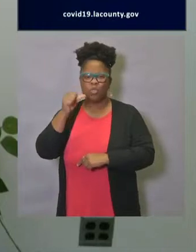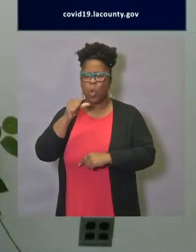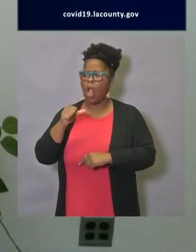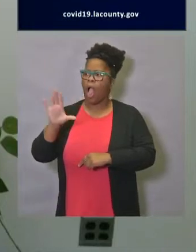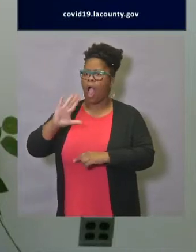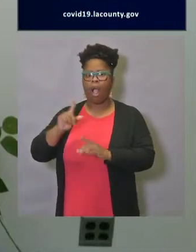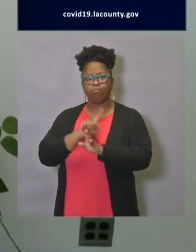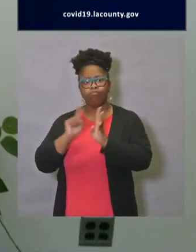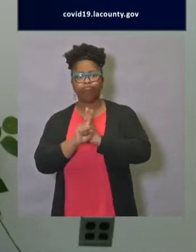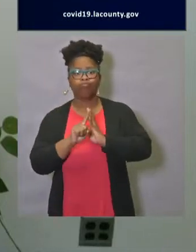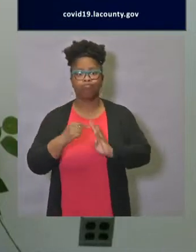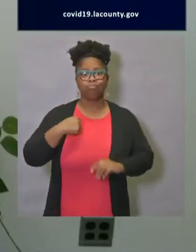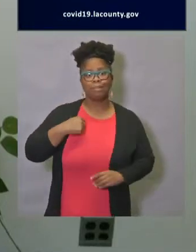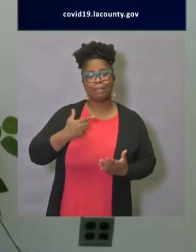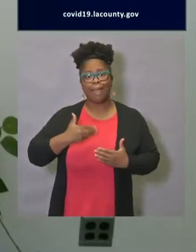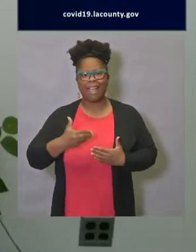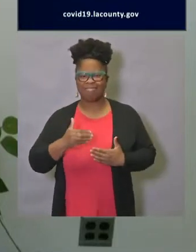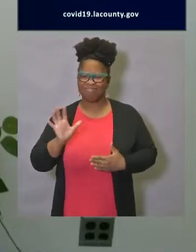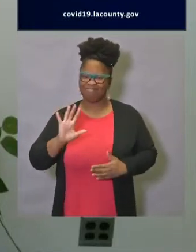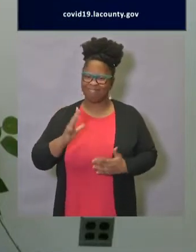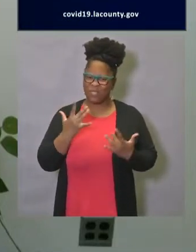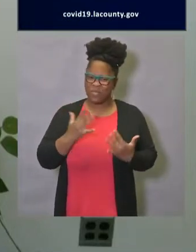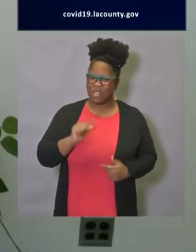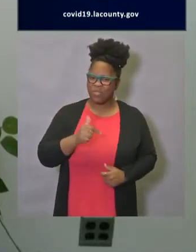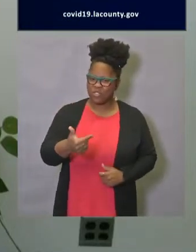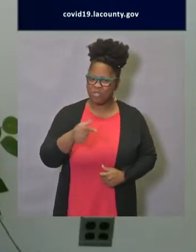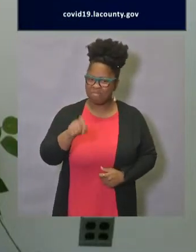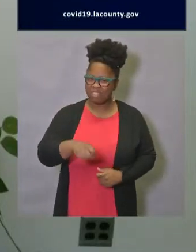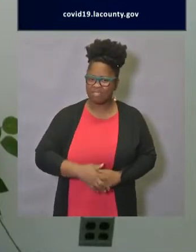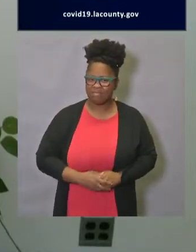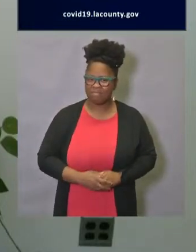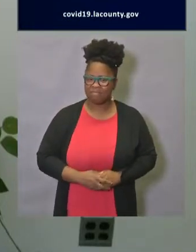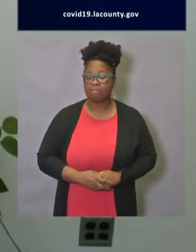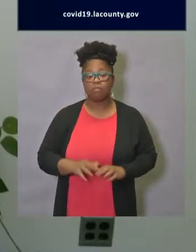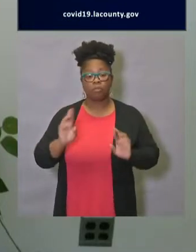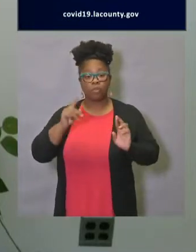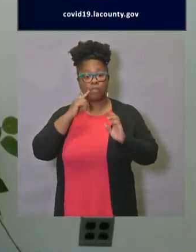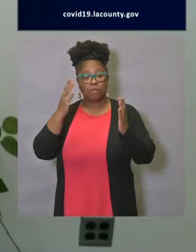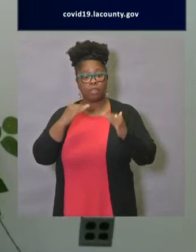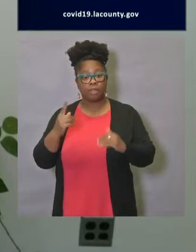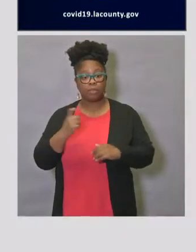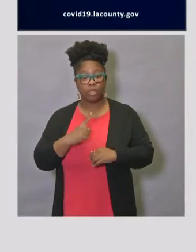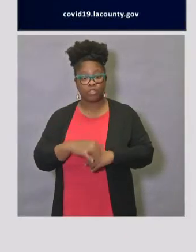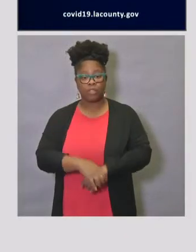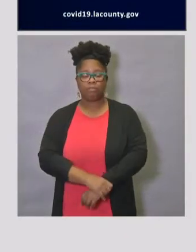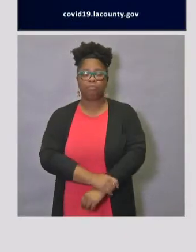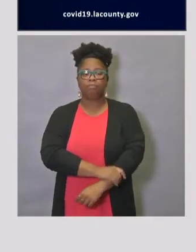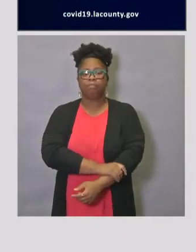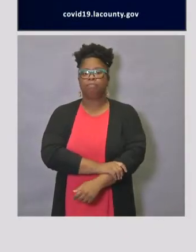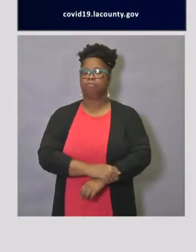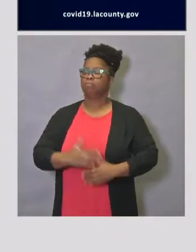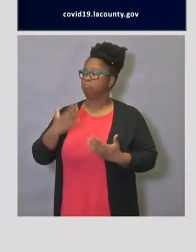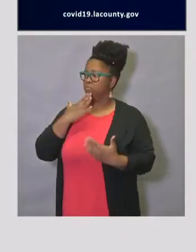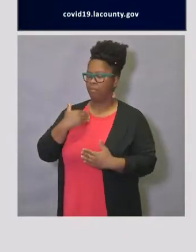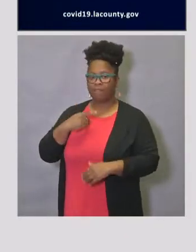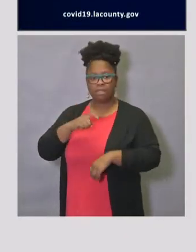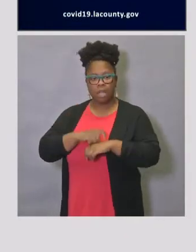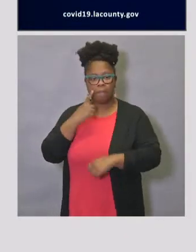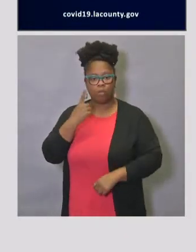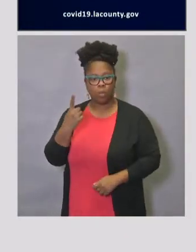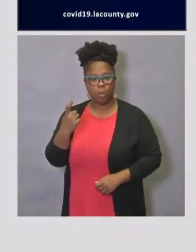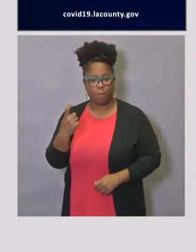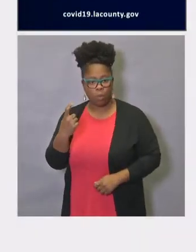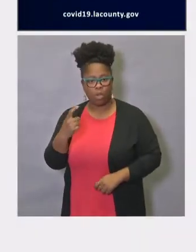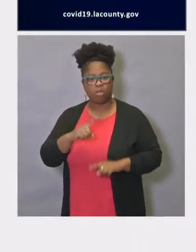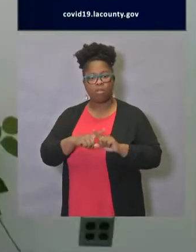you're not in the group. But thank you. And we'll take the next question. Thank you. We have time for one more question, and that question